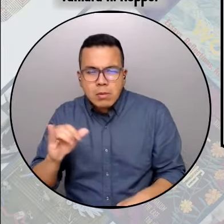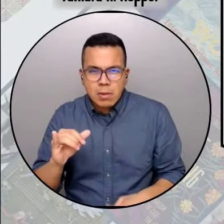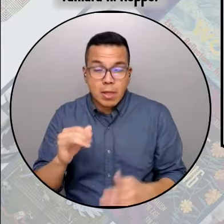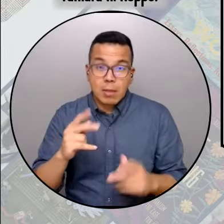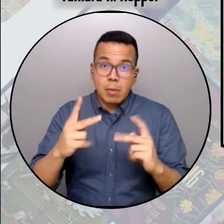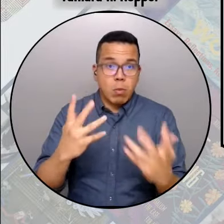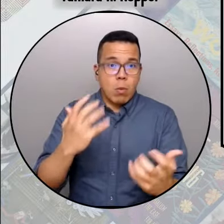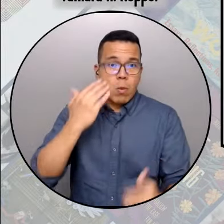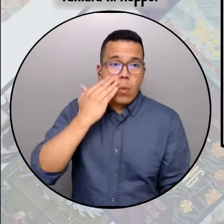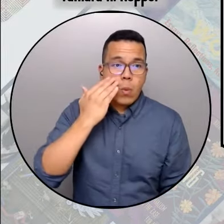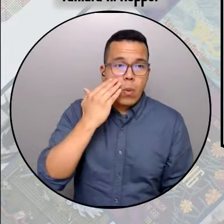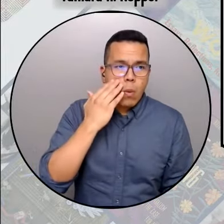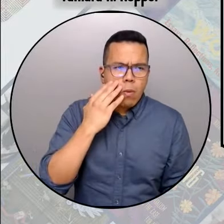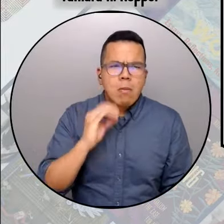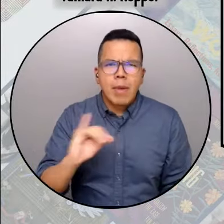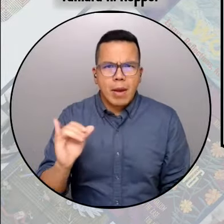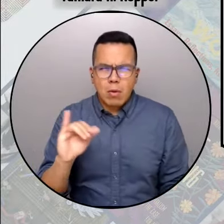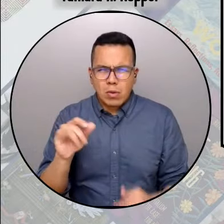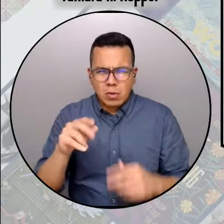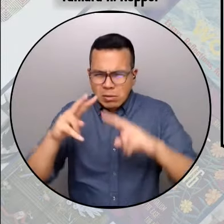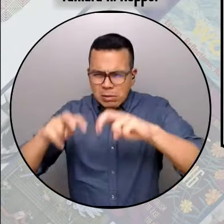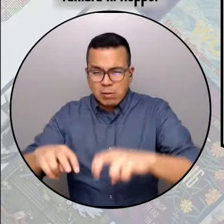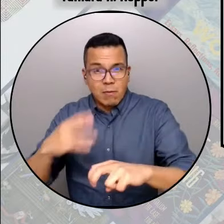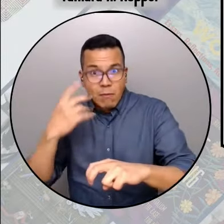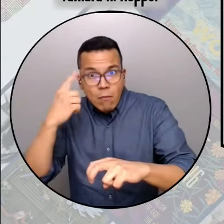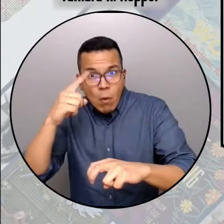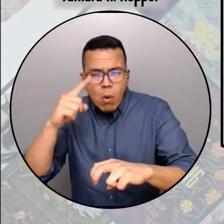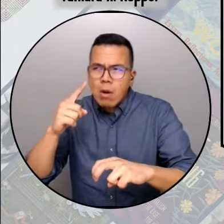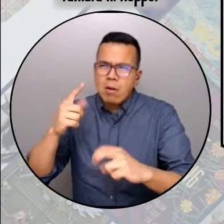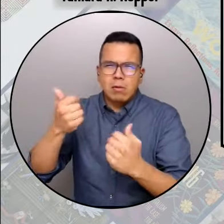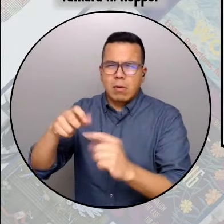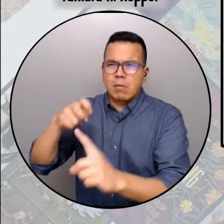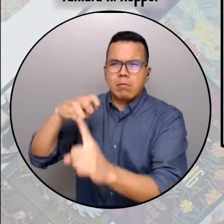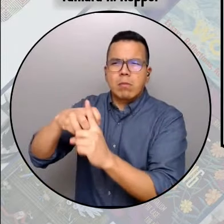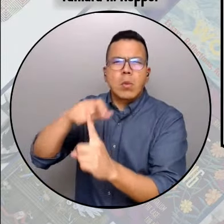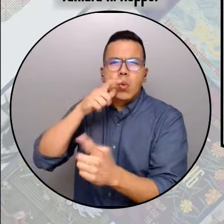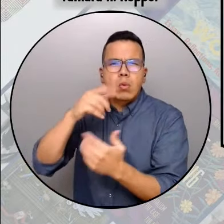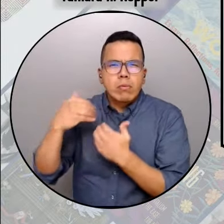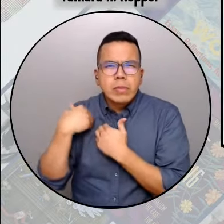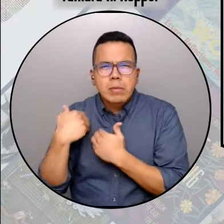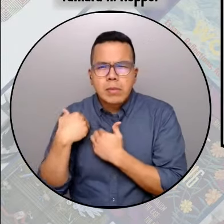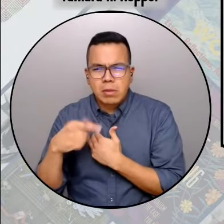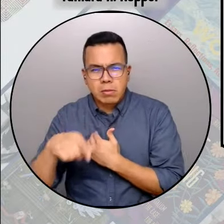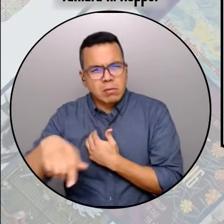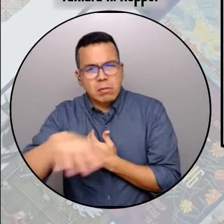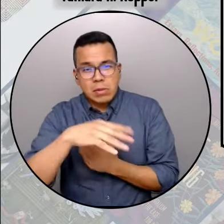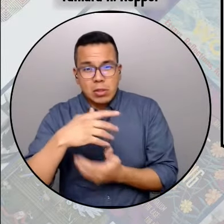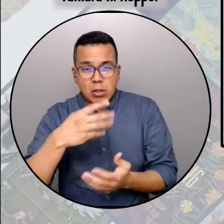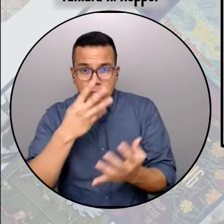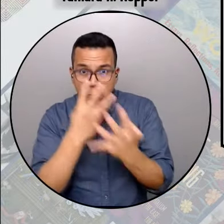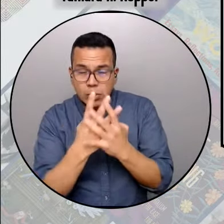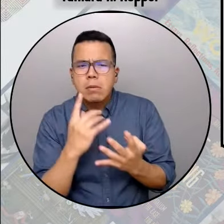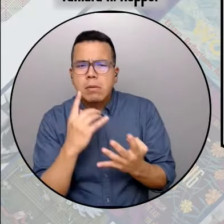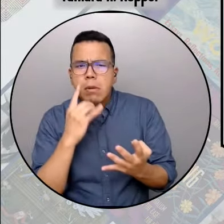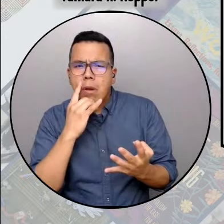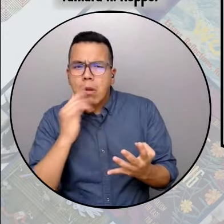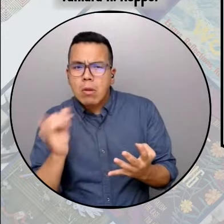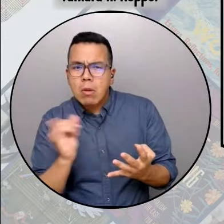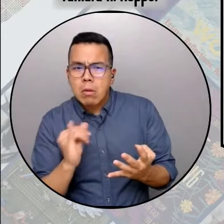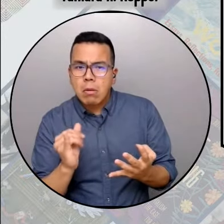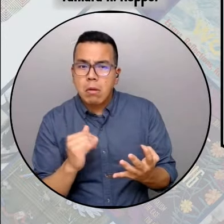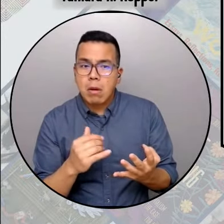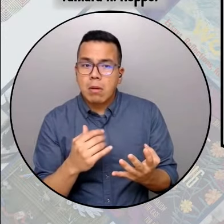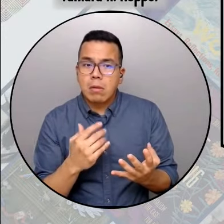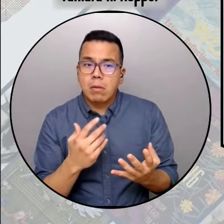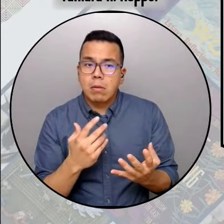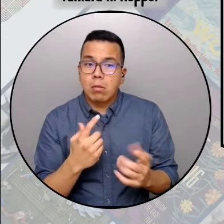also questions about who's kind of accountable for the conditions and so forth, right? So this